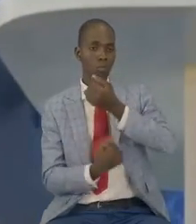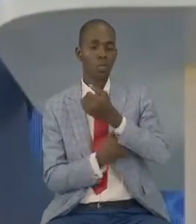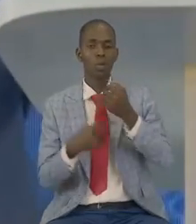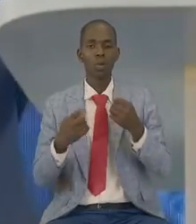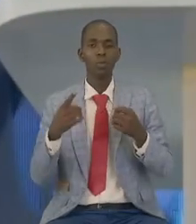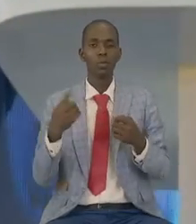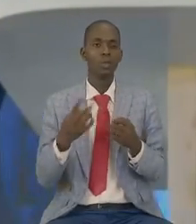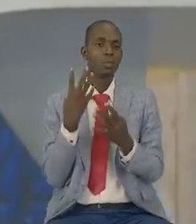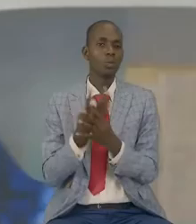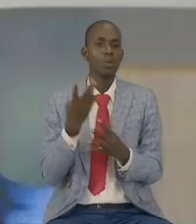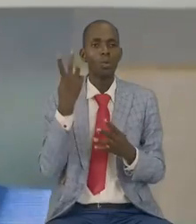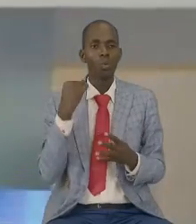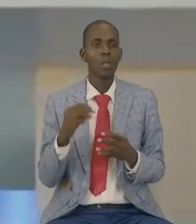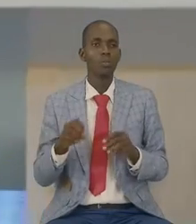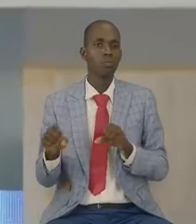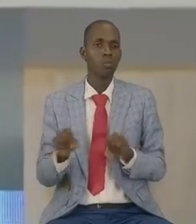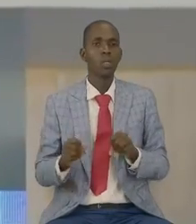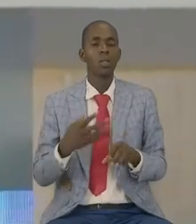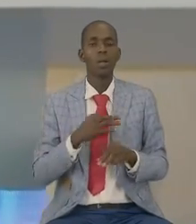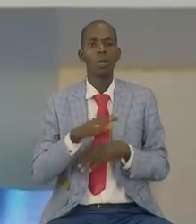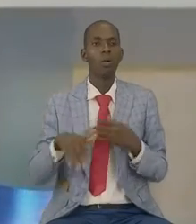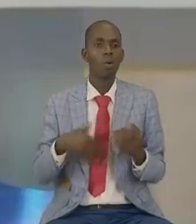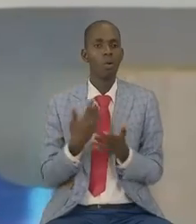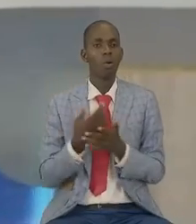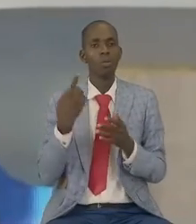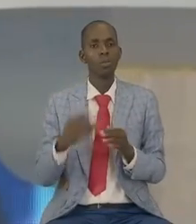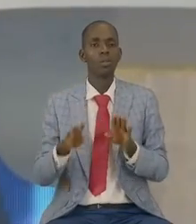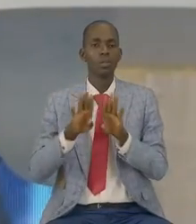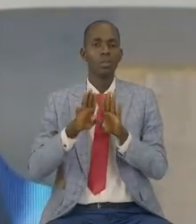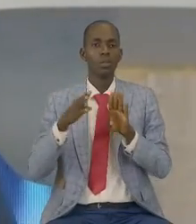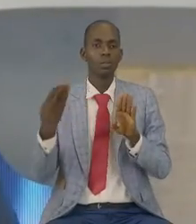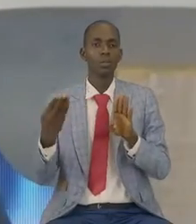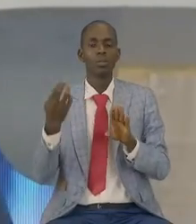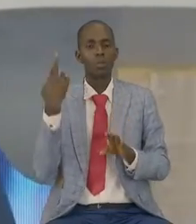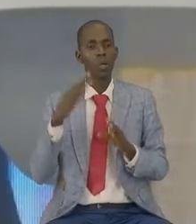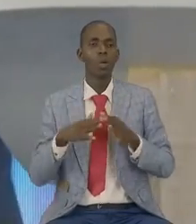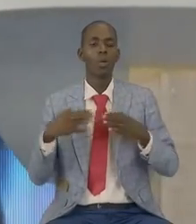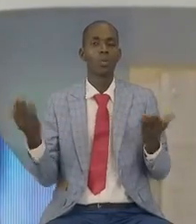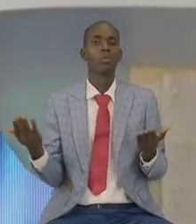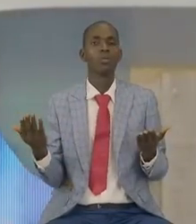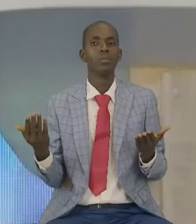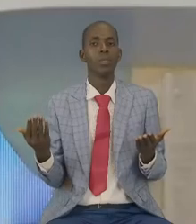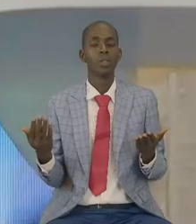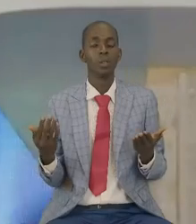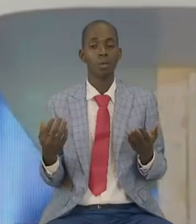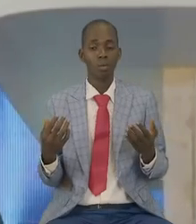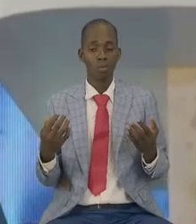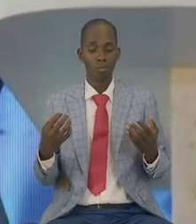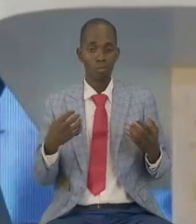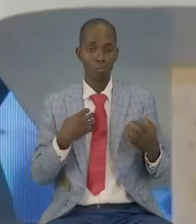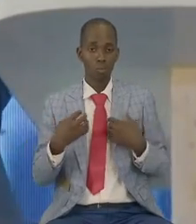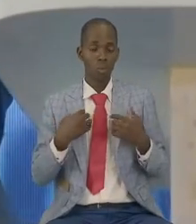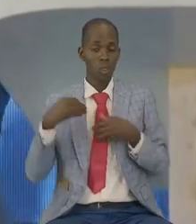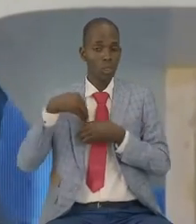and immediately all the doors were opened. Murmuring will not open